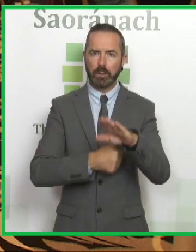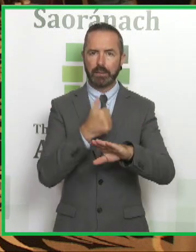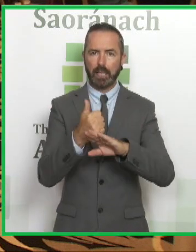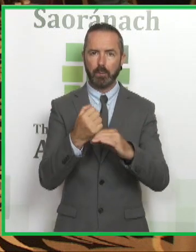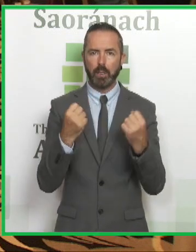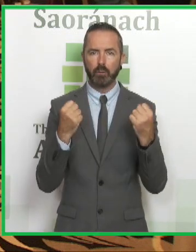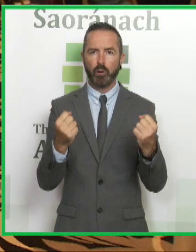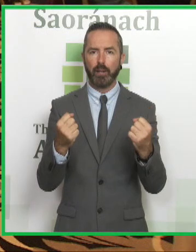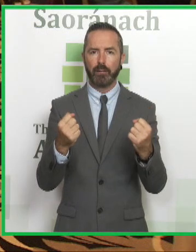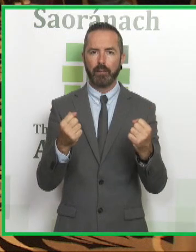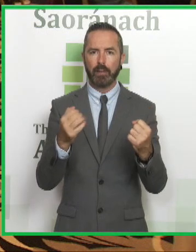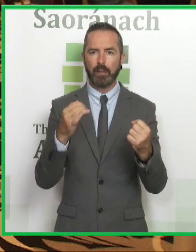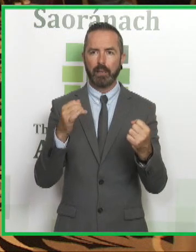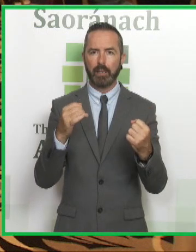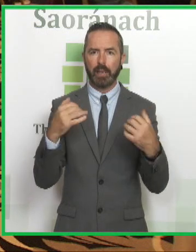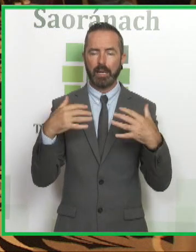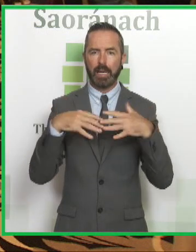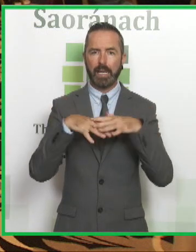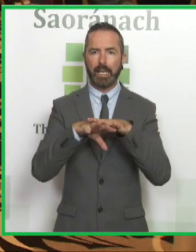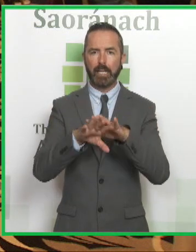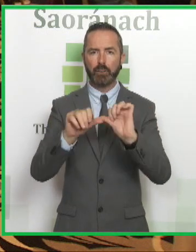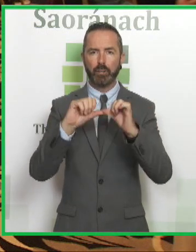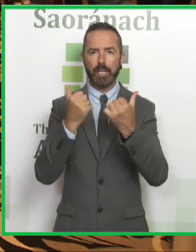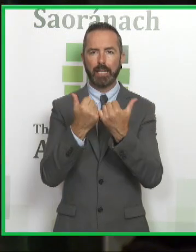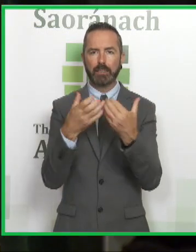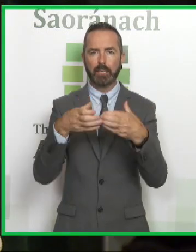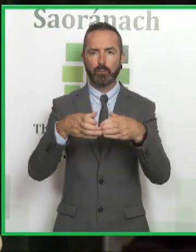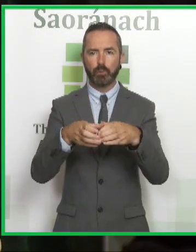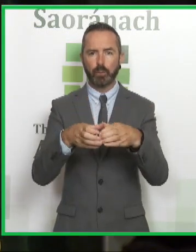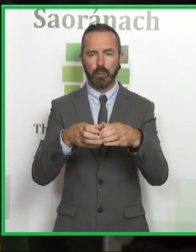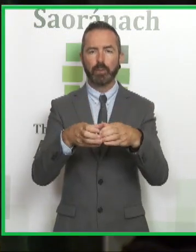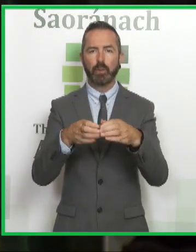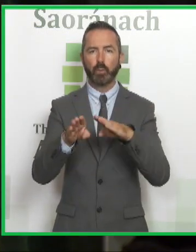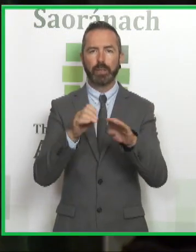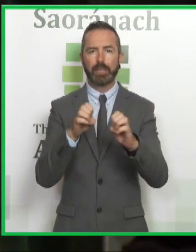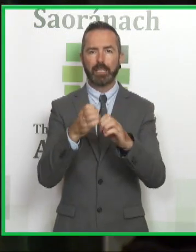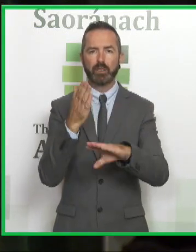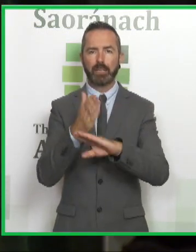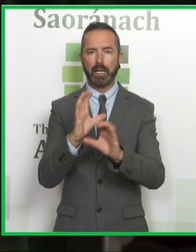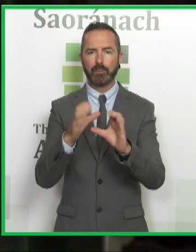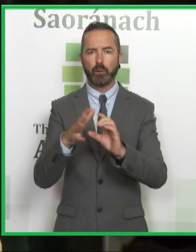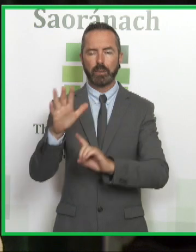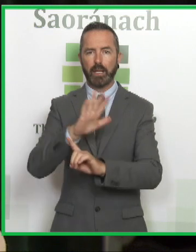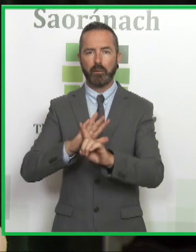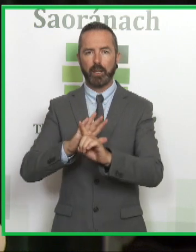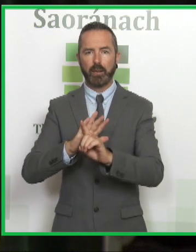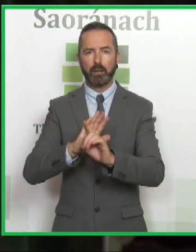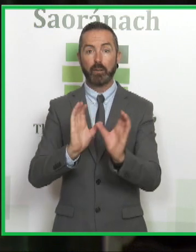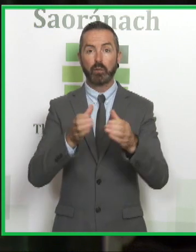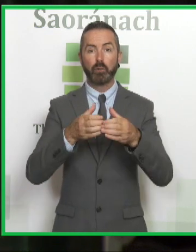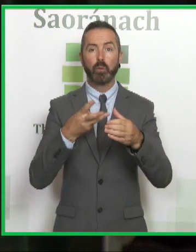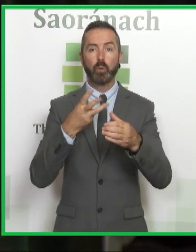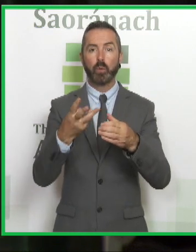drive interagency group in each task force area. And the drive interagency group will consist